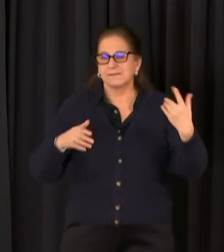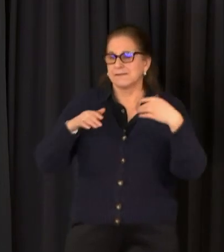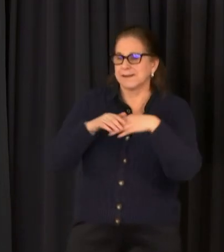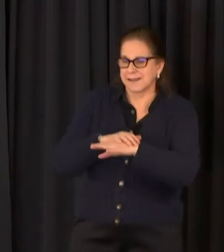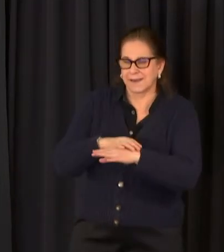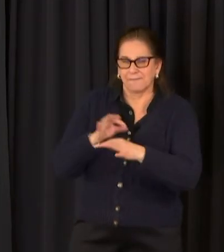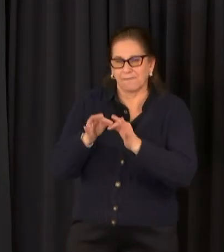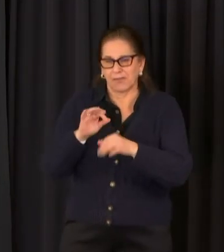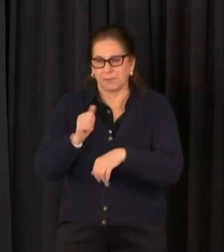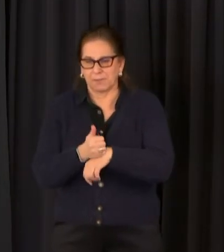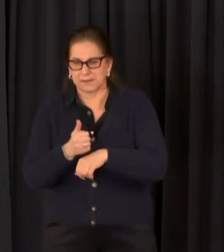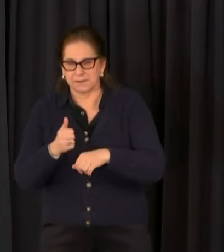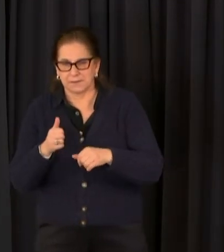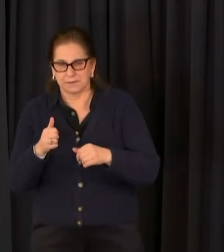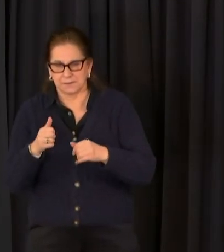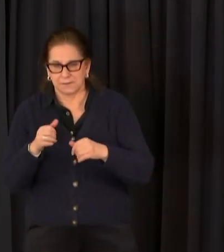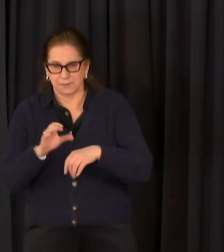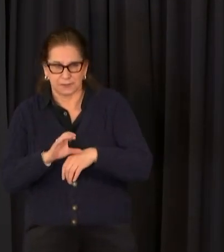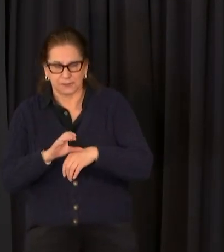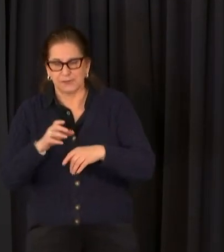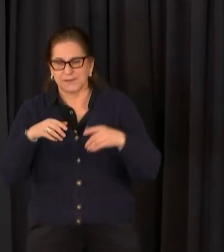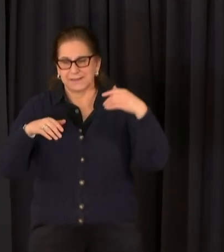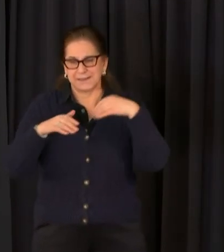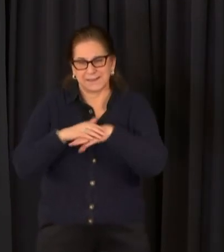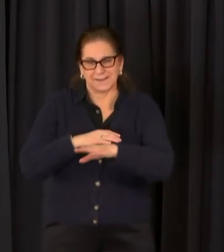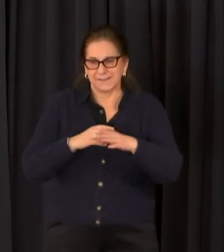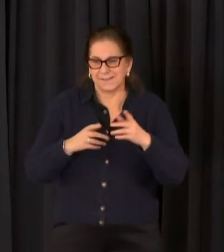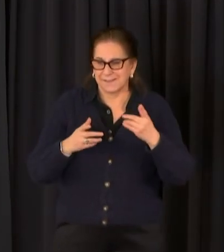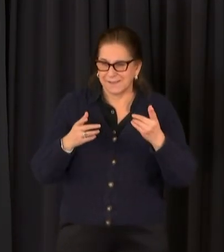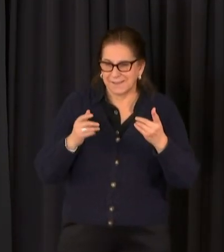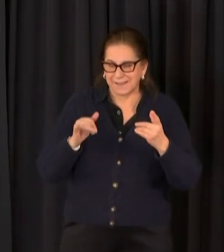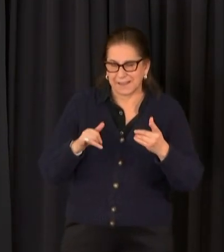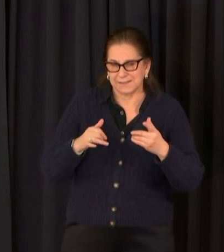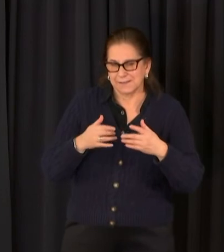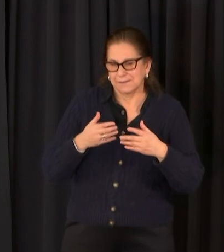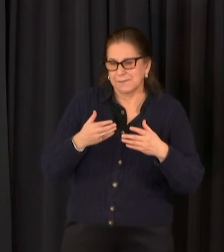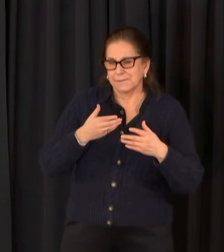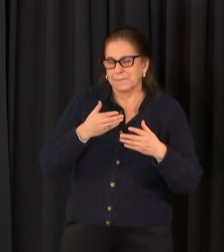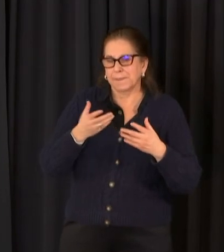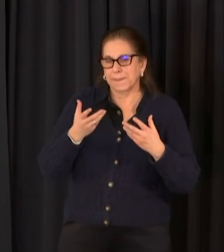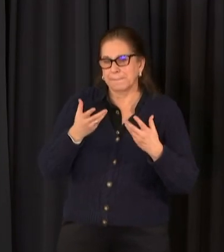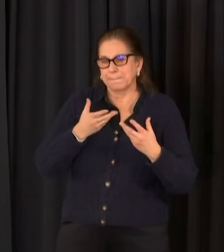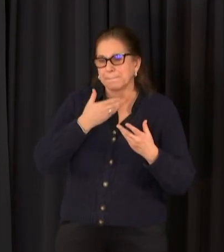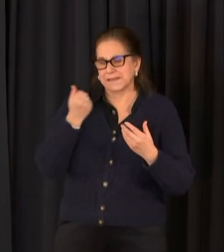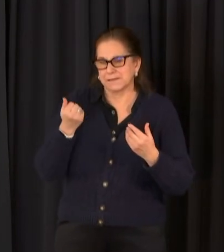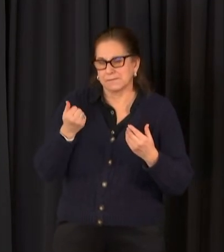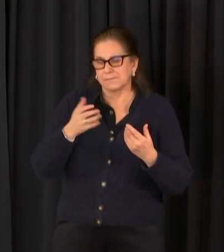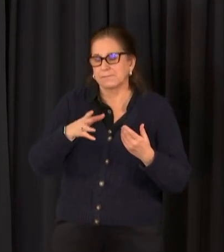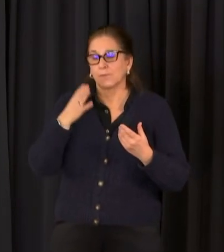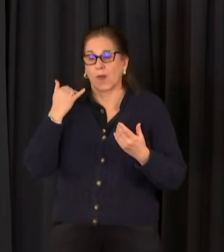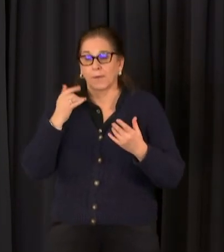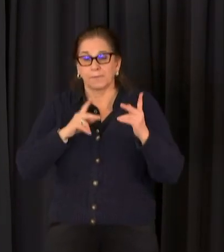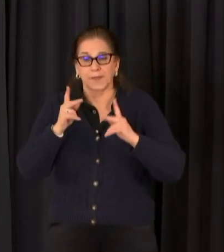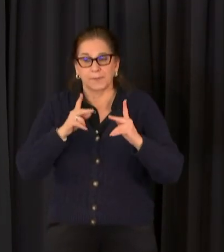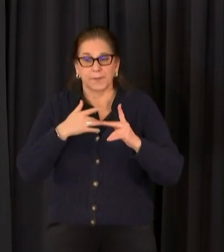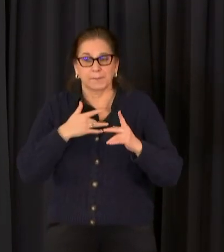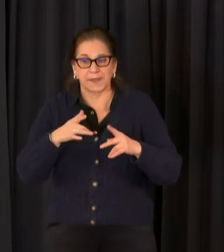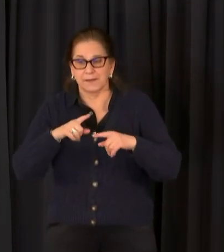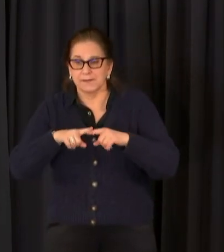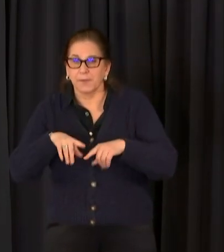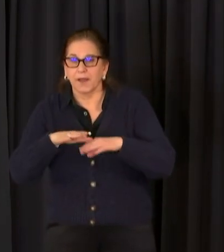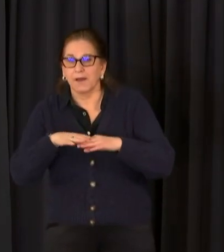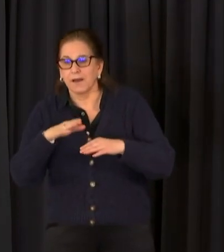their inability to use technology, but because of maybe hearing that the process is difficult, or not necessarily having the